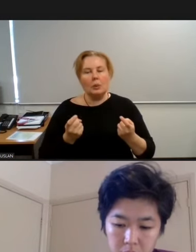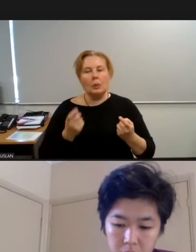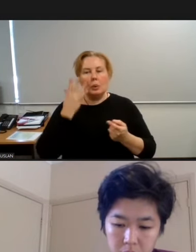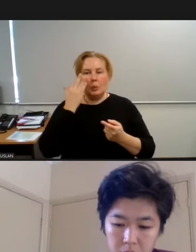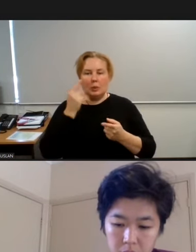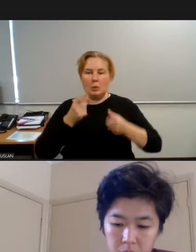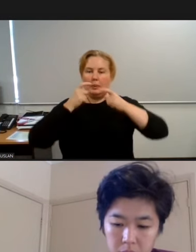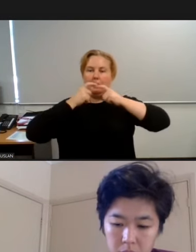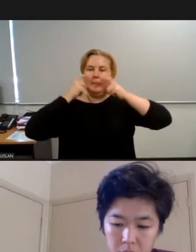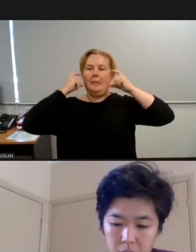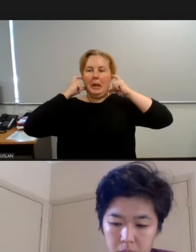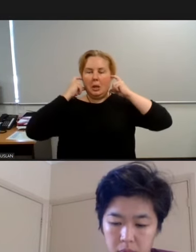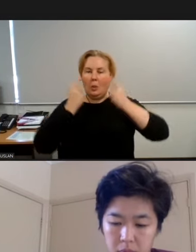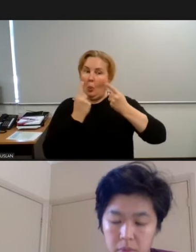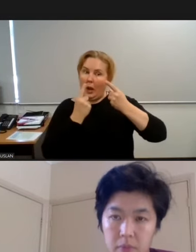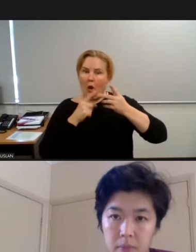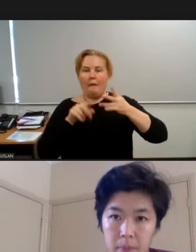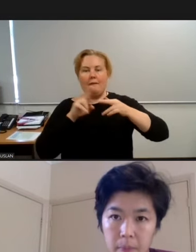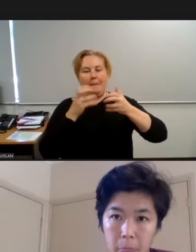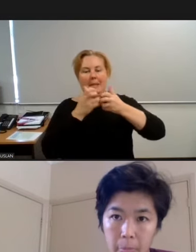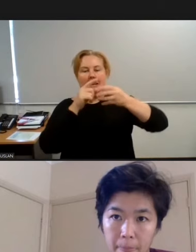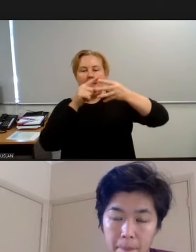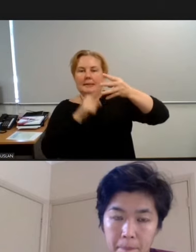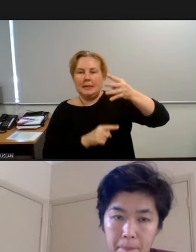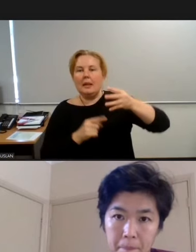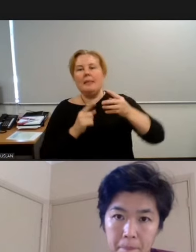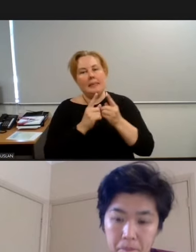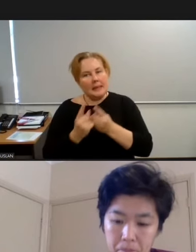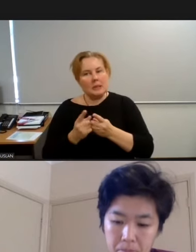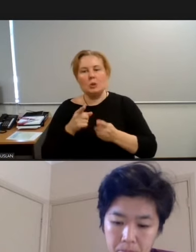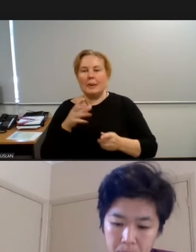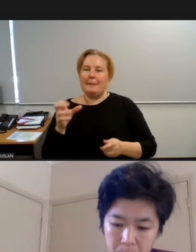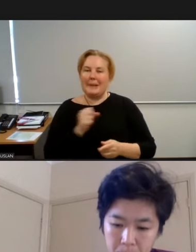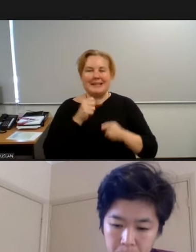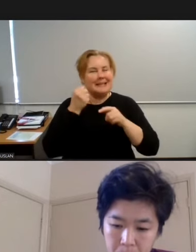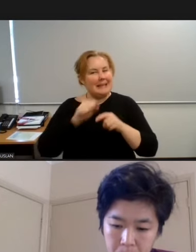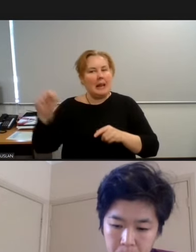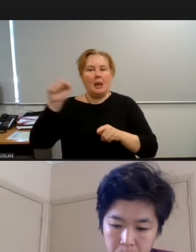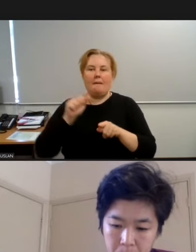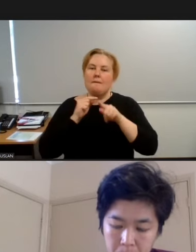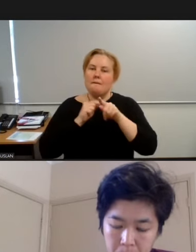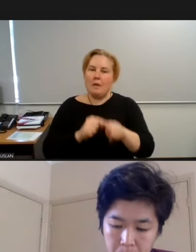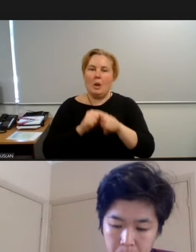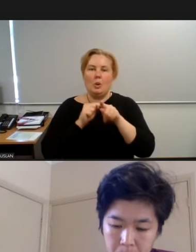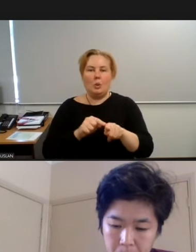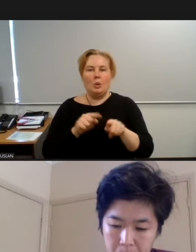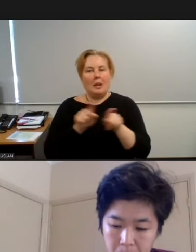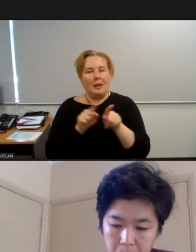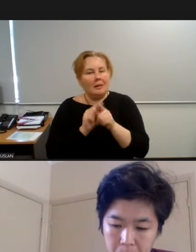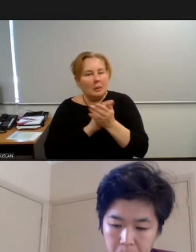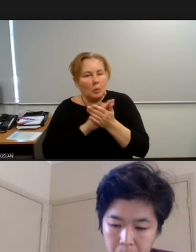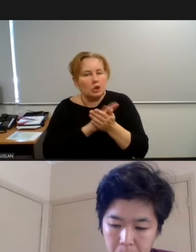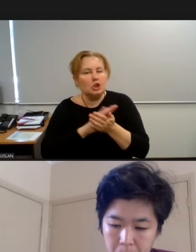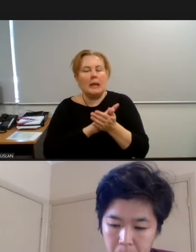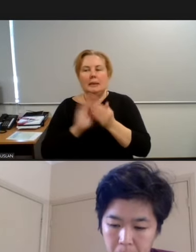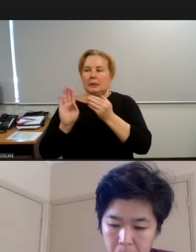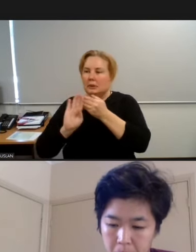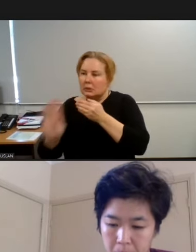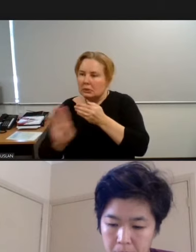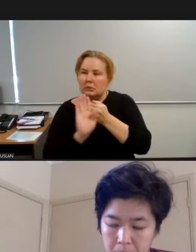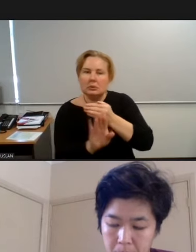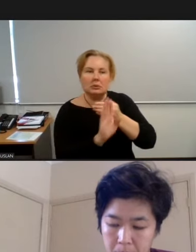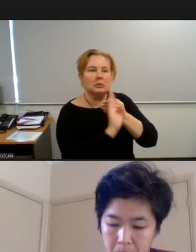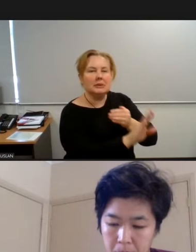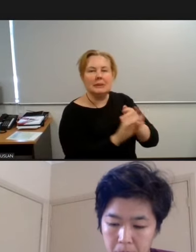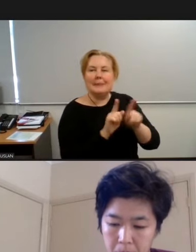mask, and all of those other things that we've encouraged so far in this COVID period remains